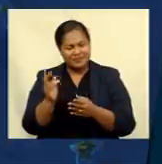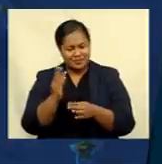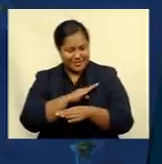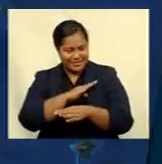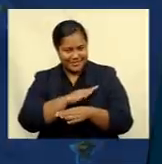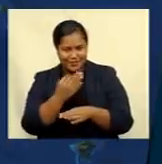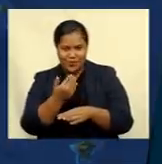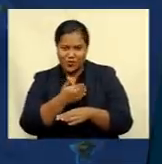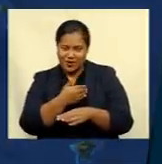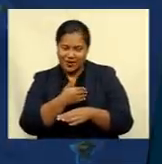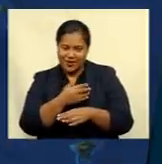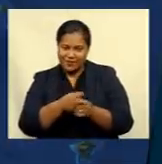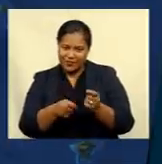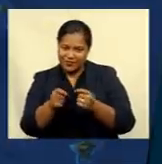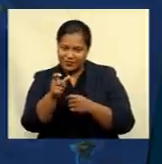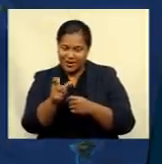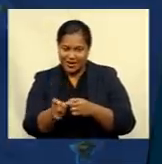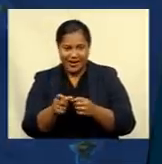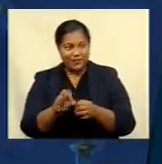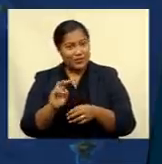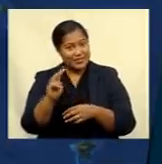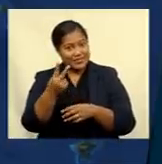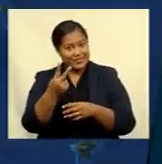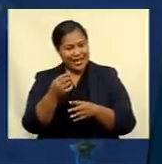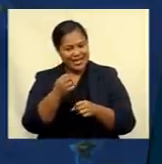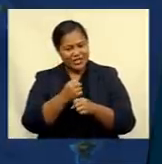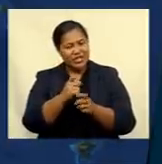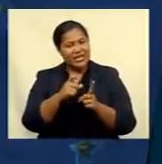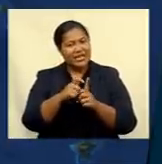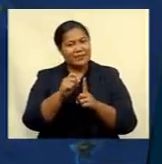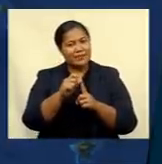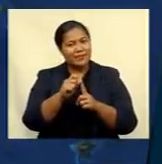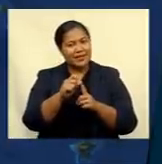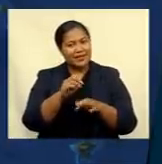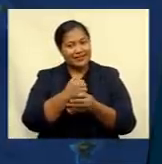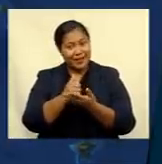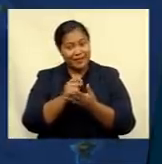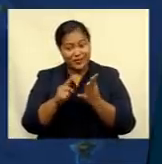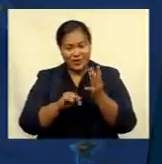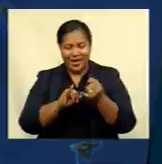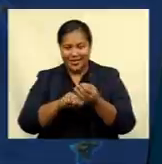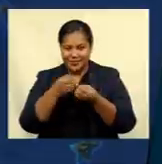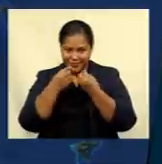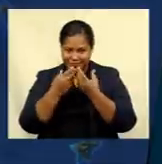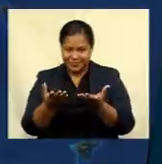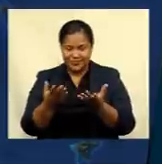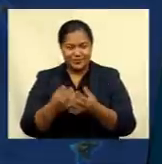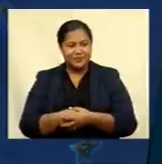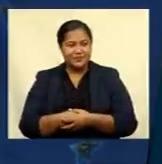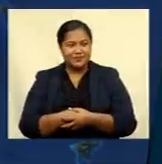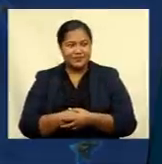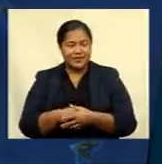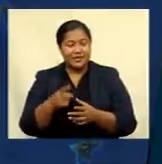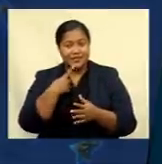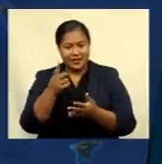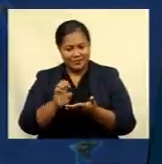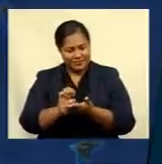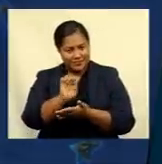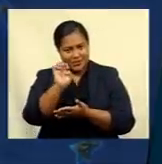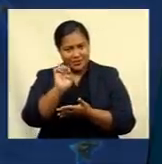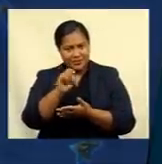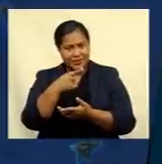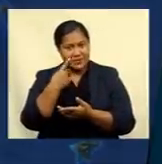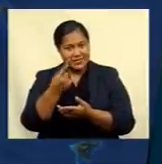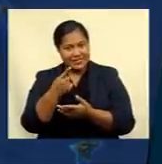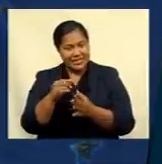the traders as the second quarter GDP numbers for the US will be released. According to Dow Jones, economists expect to see the